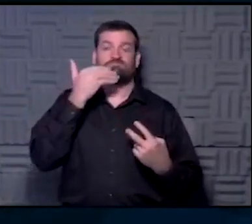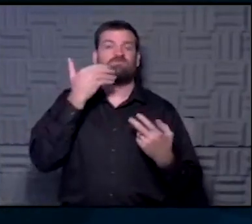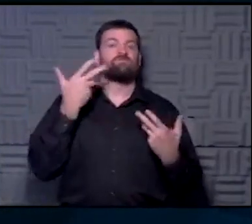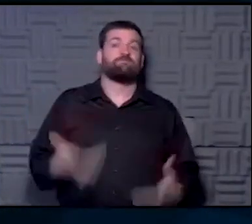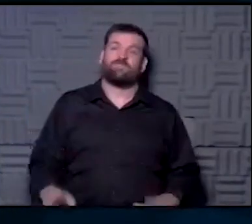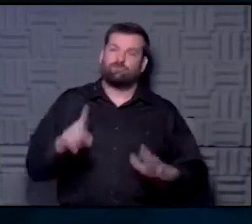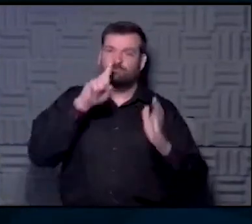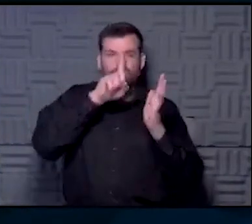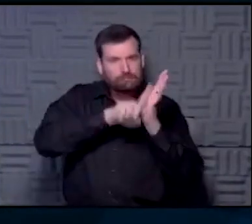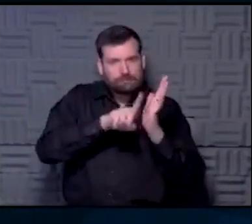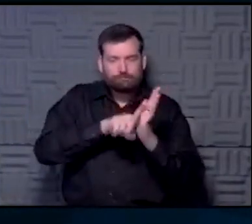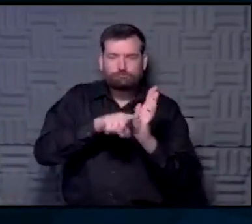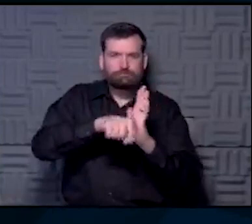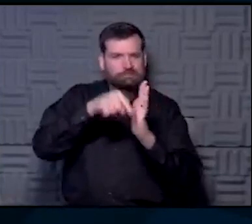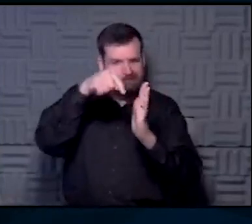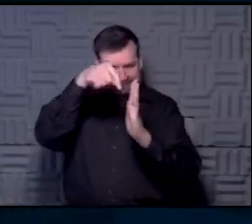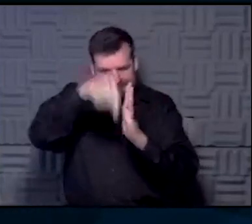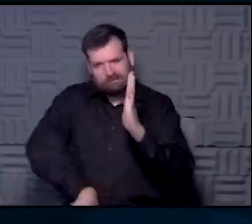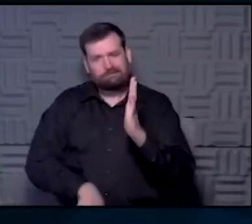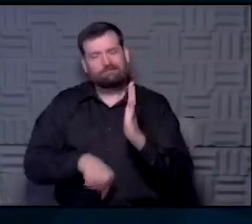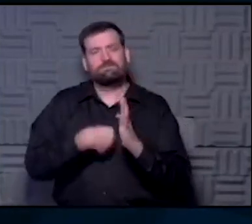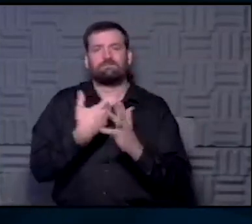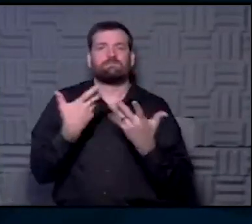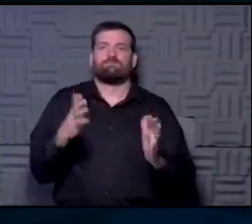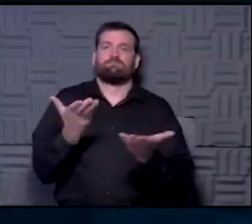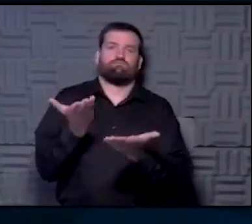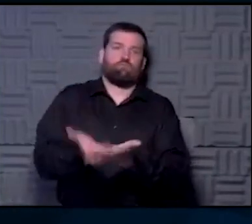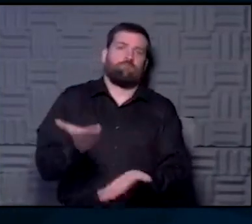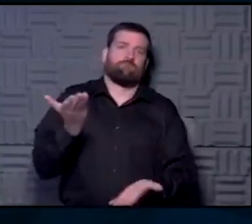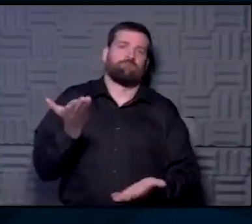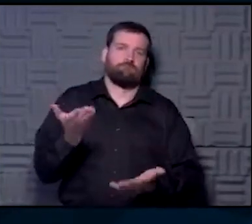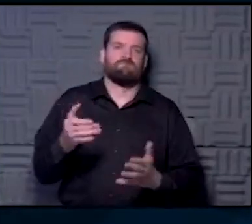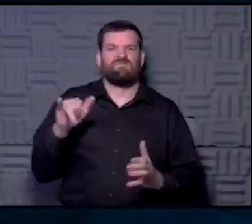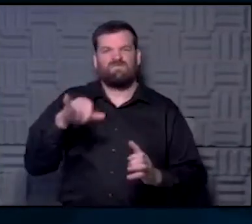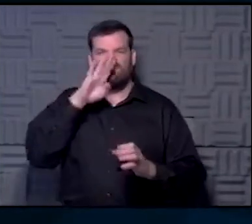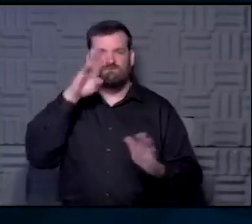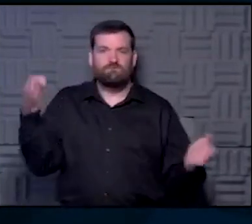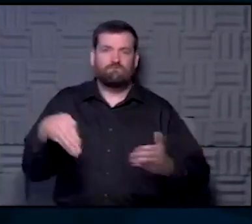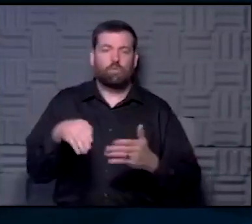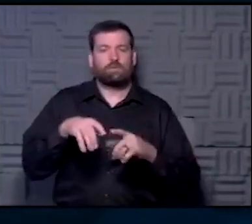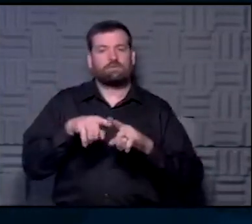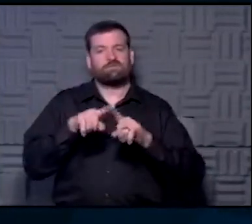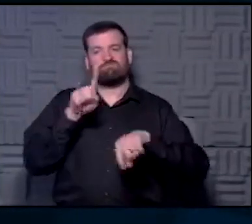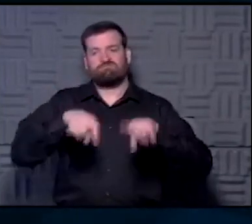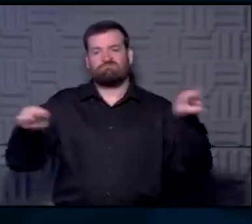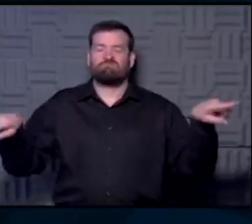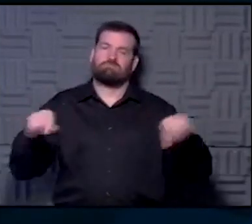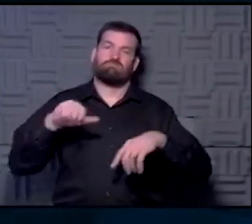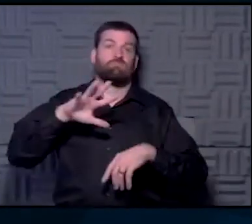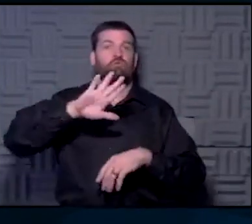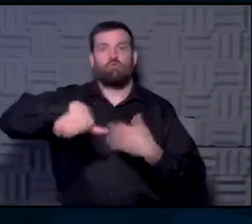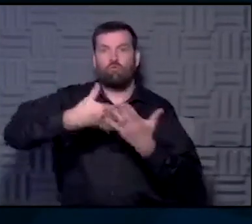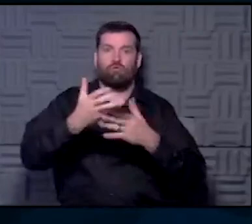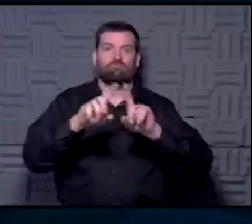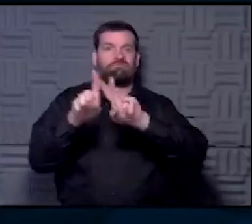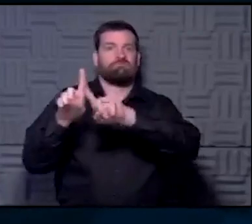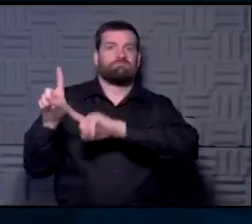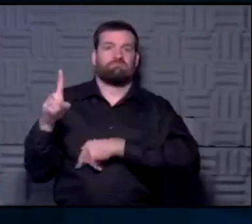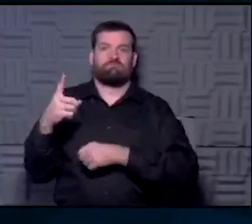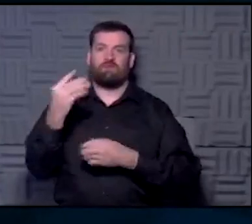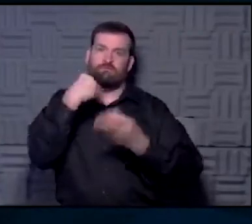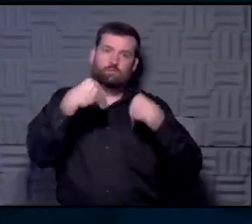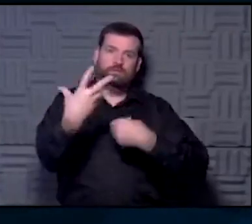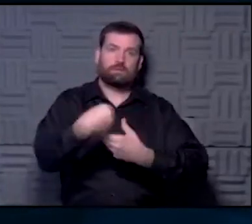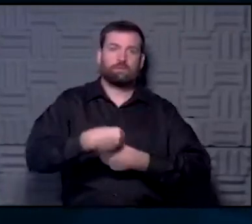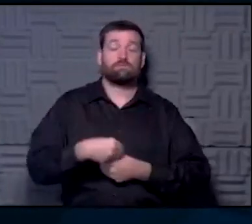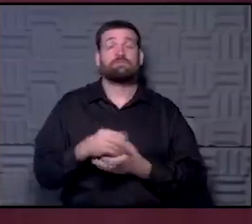researched, and studies have proven the benefits of these diets, definitely with that focus of all those beautiful foods. And what's